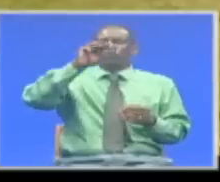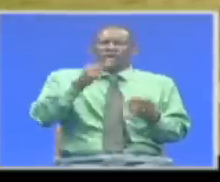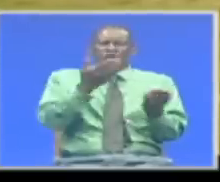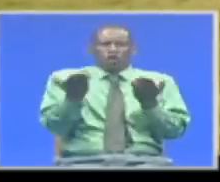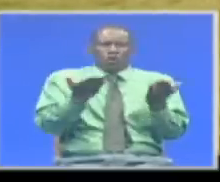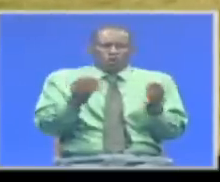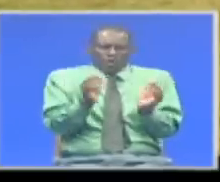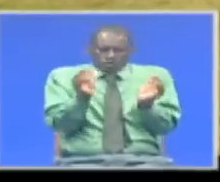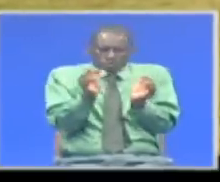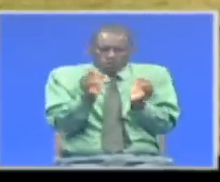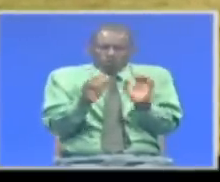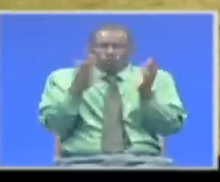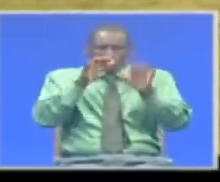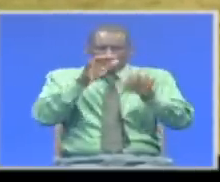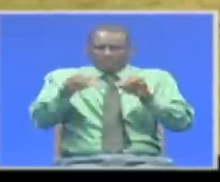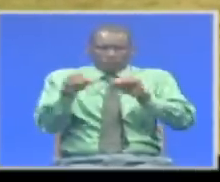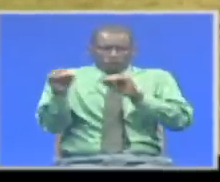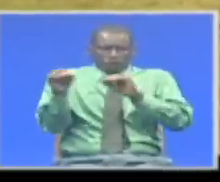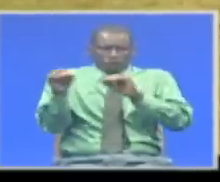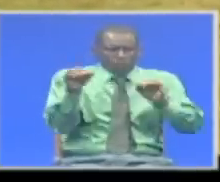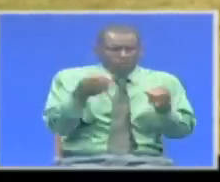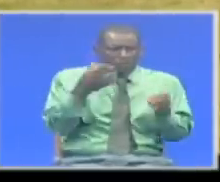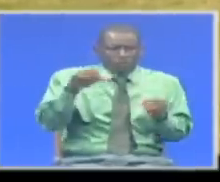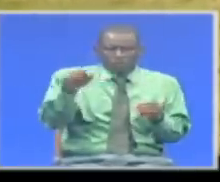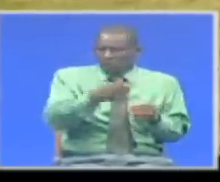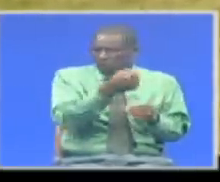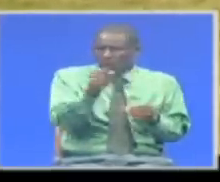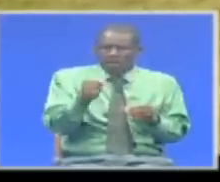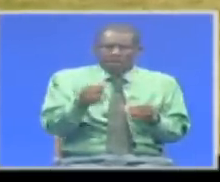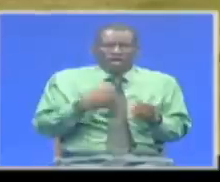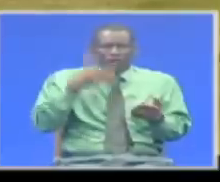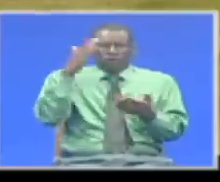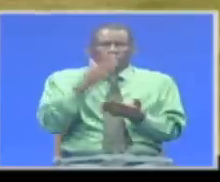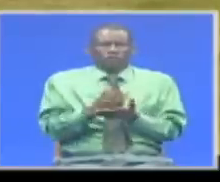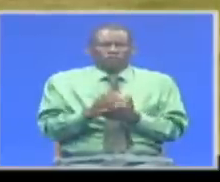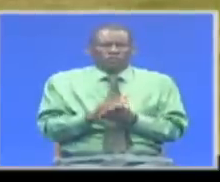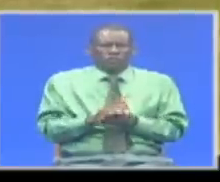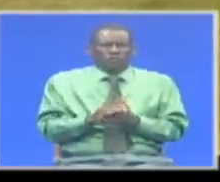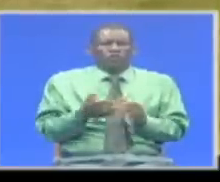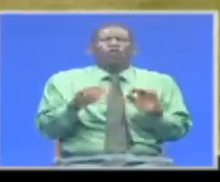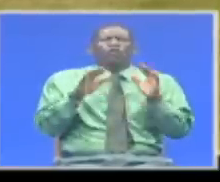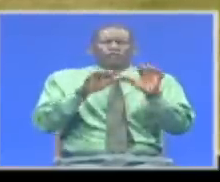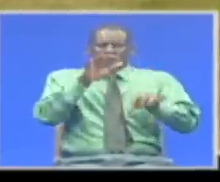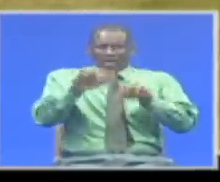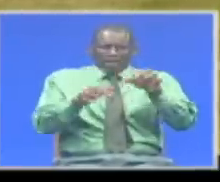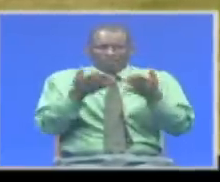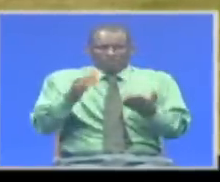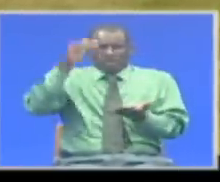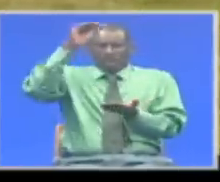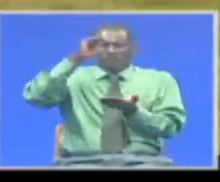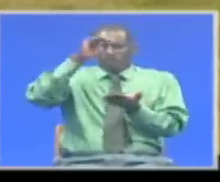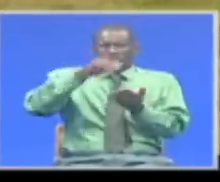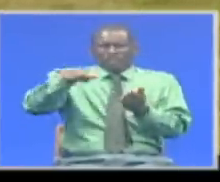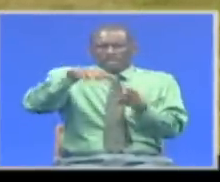smaller wildebeest migration from the Loita Plains has very nearly stopped. While the wildlife numbers decline, the